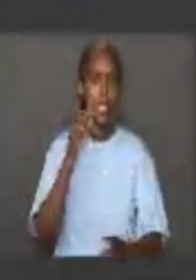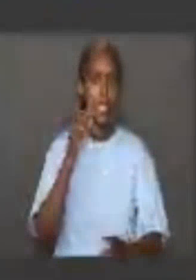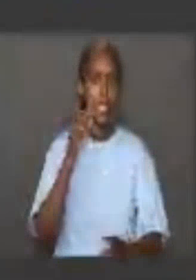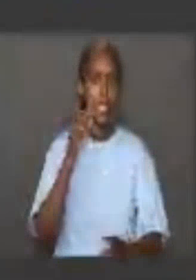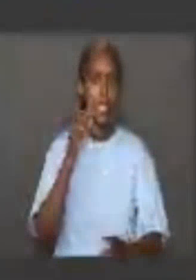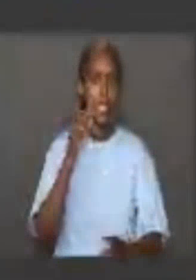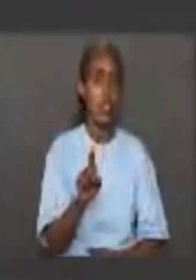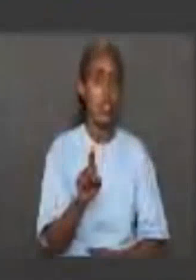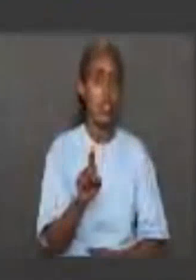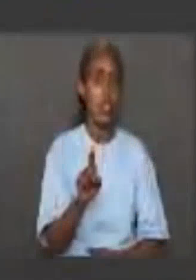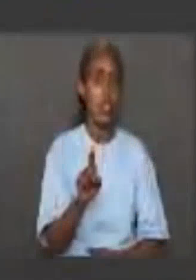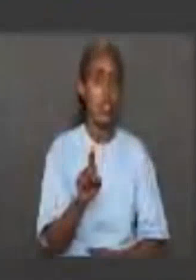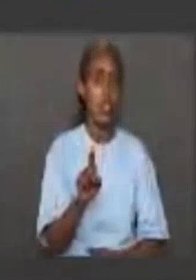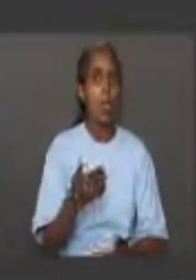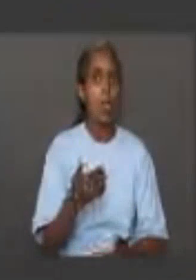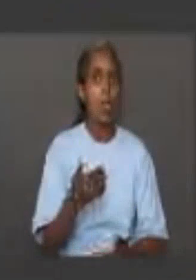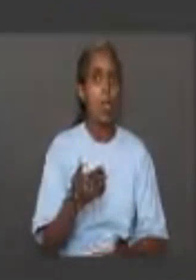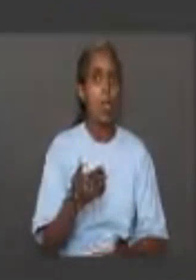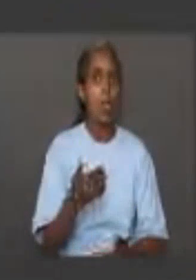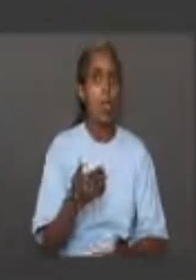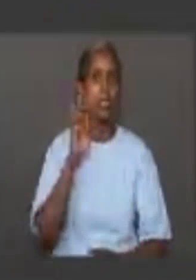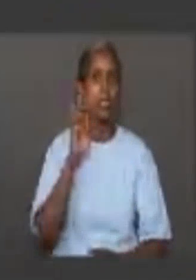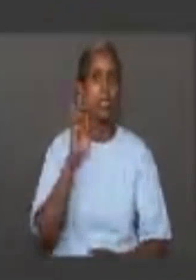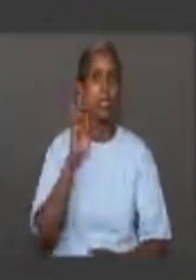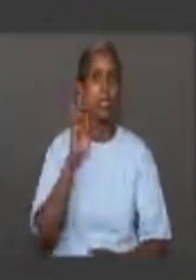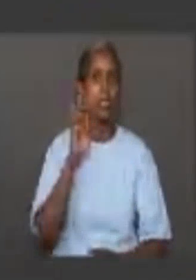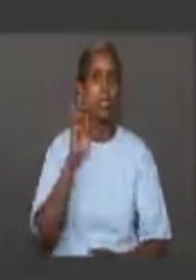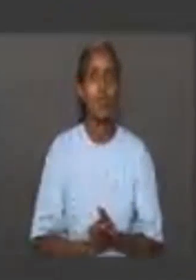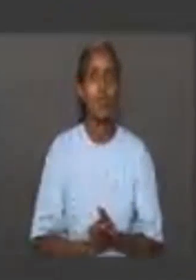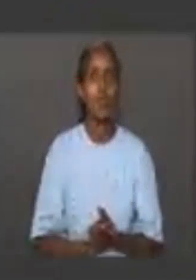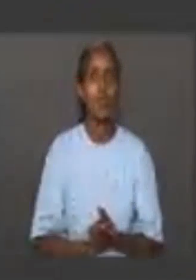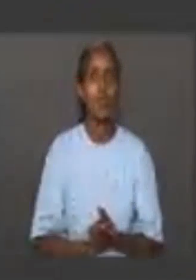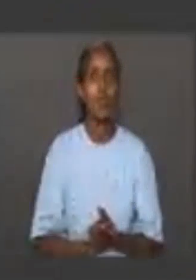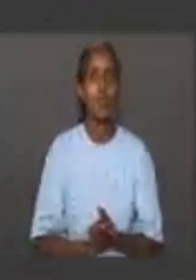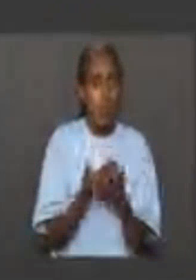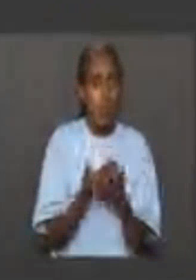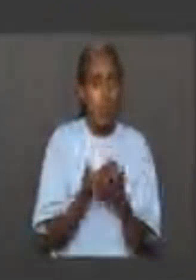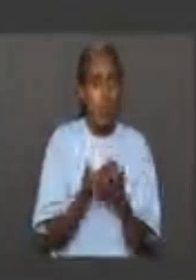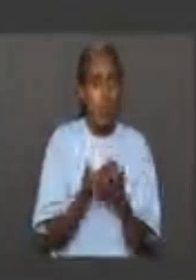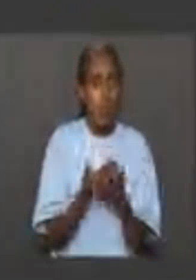8x minus 4, are all irrational.